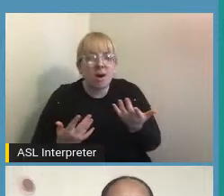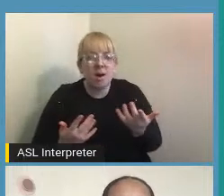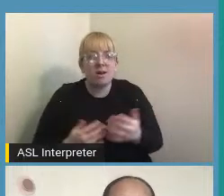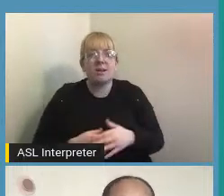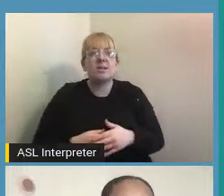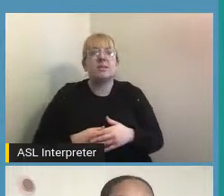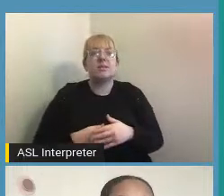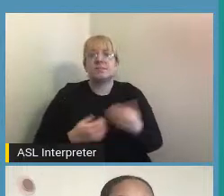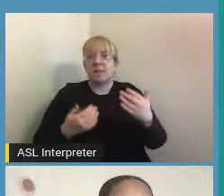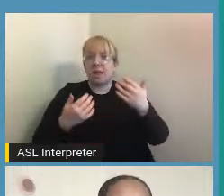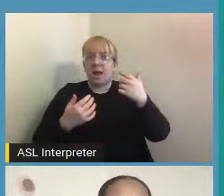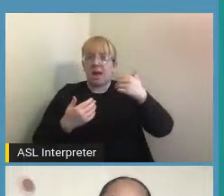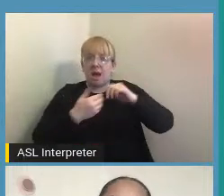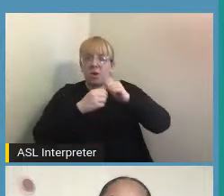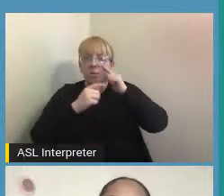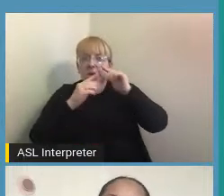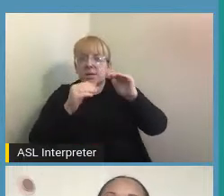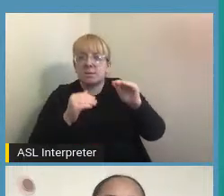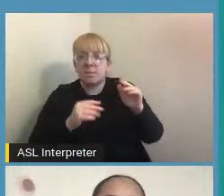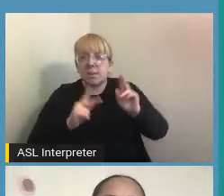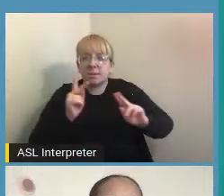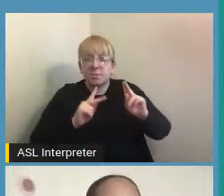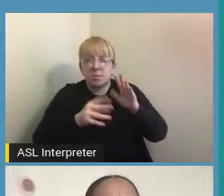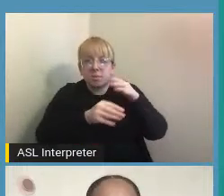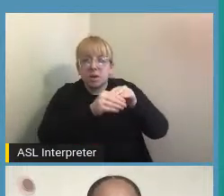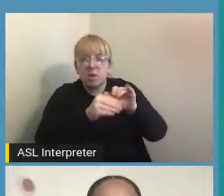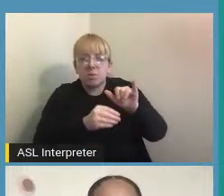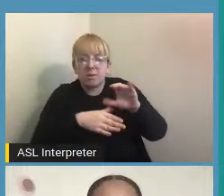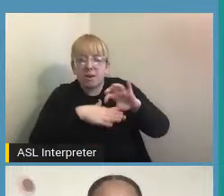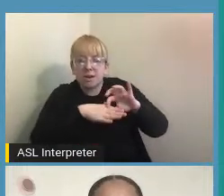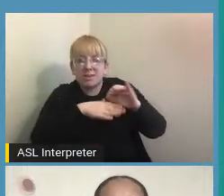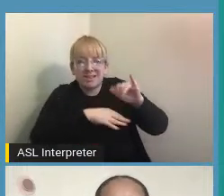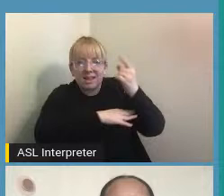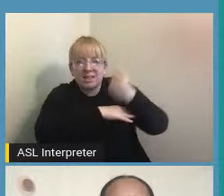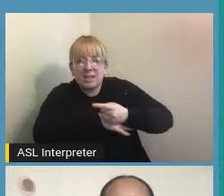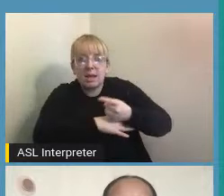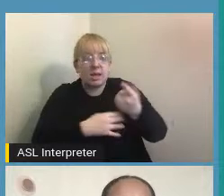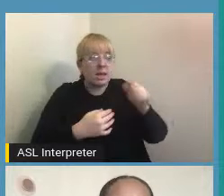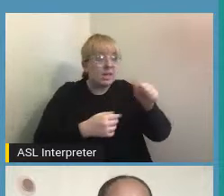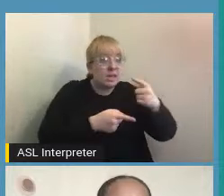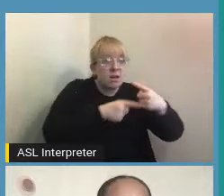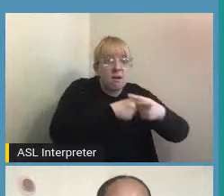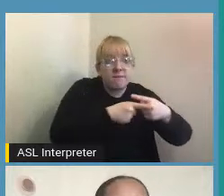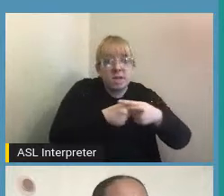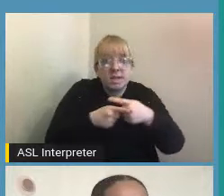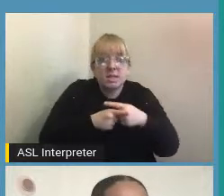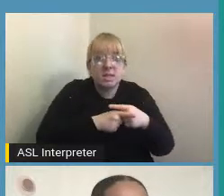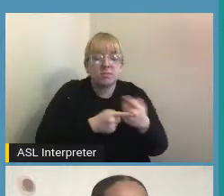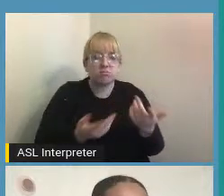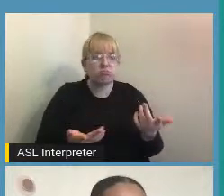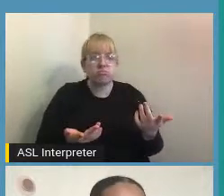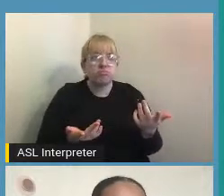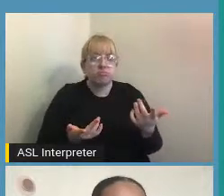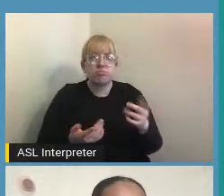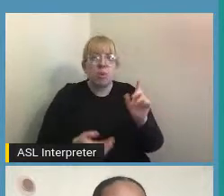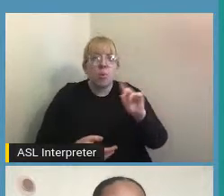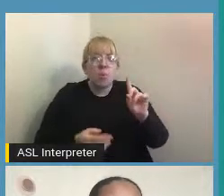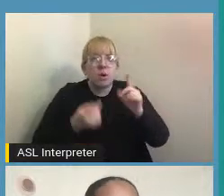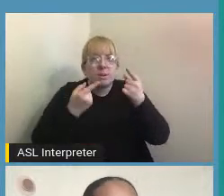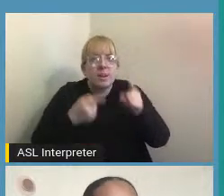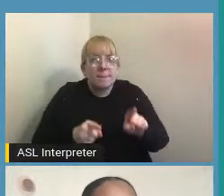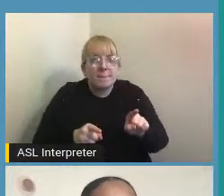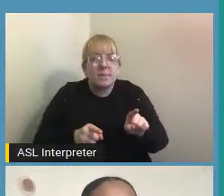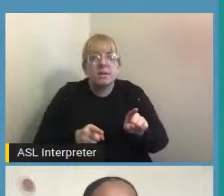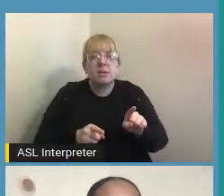be interacting with our content on this day? Are there any conflicts? And where is this happening? Is it